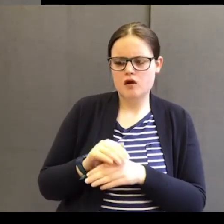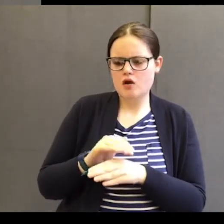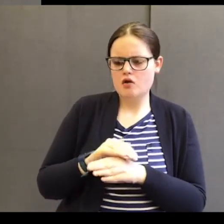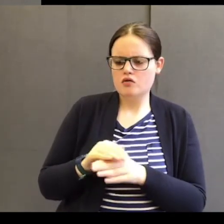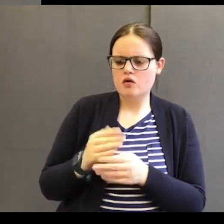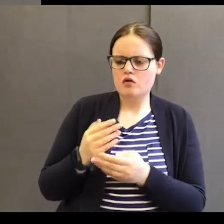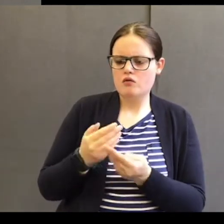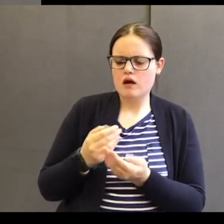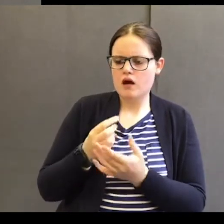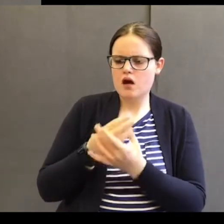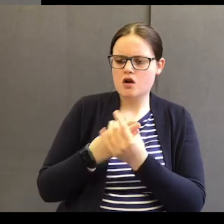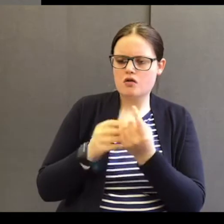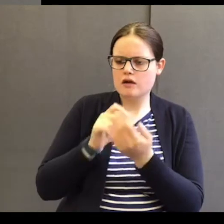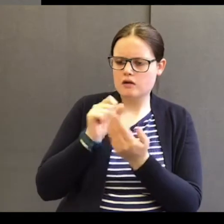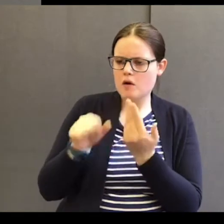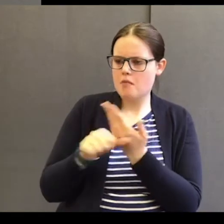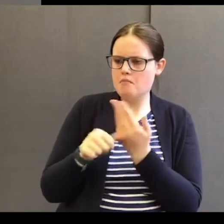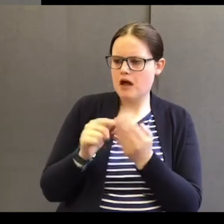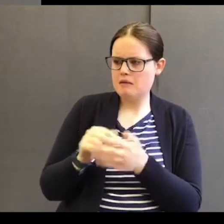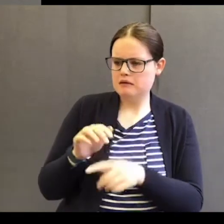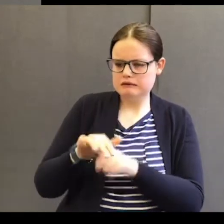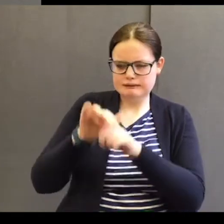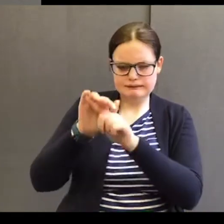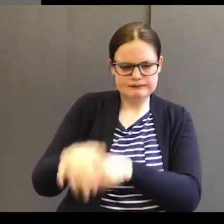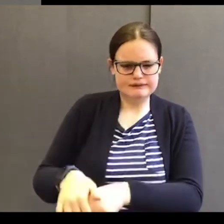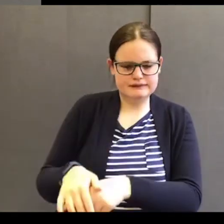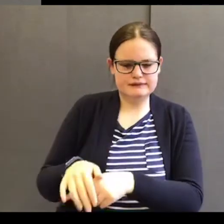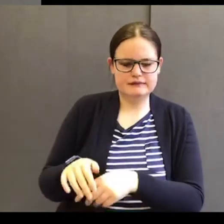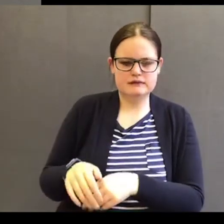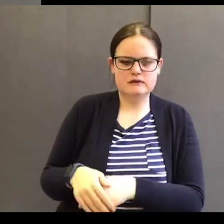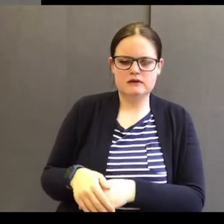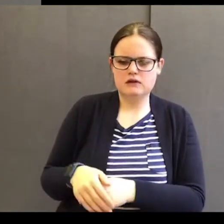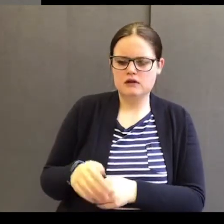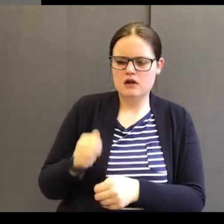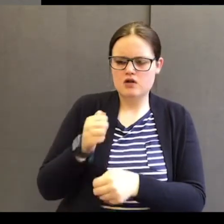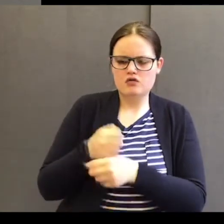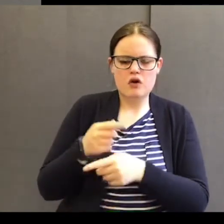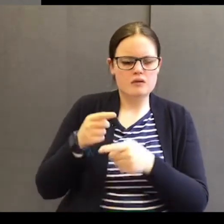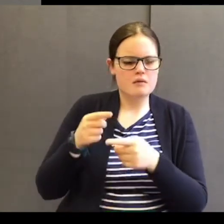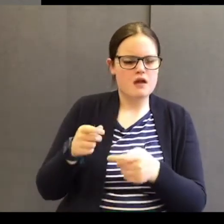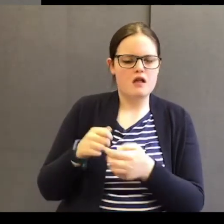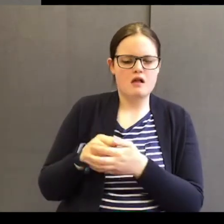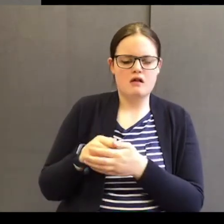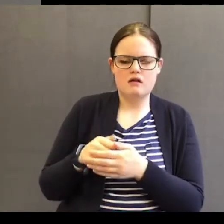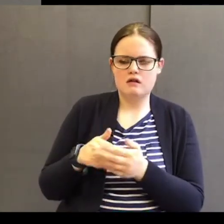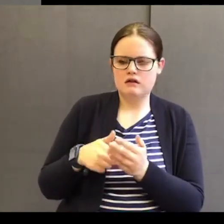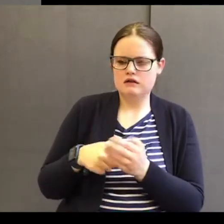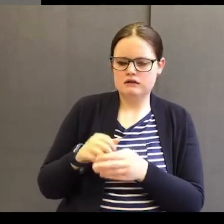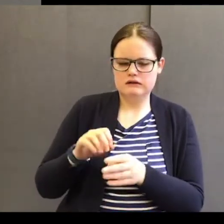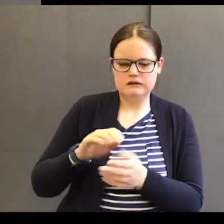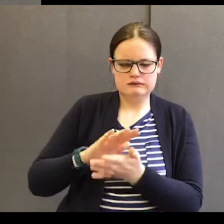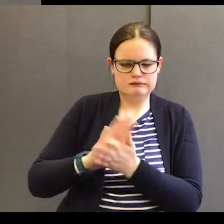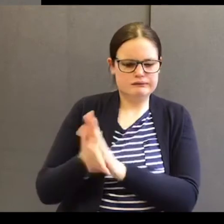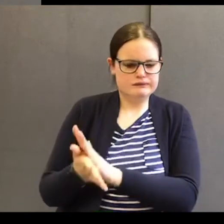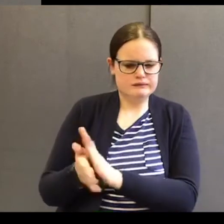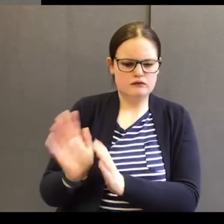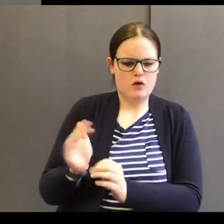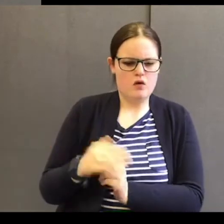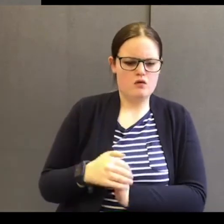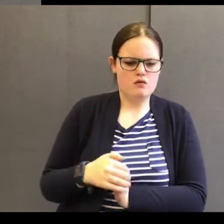but not where the word of God is hampered and where the gospel